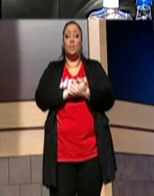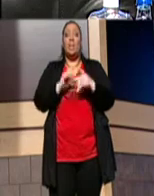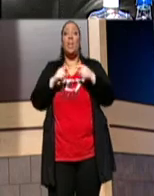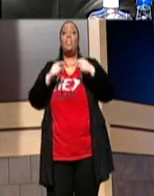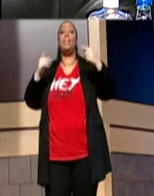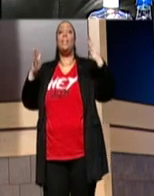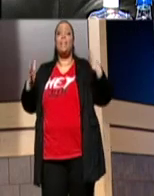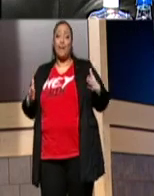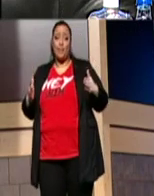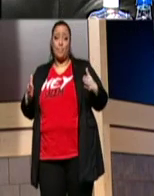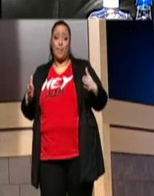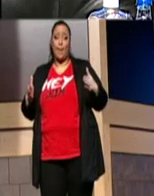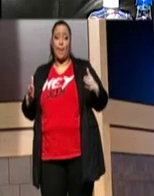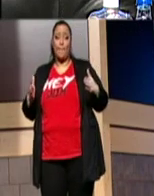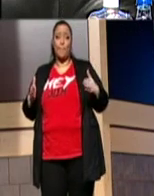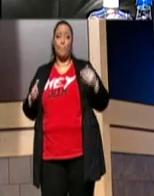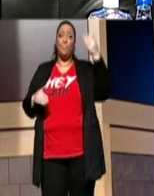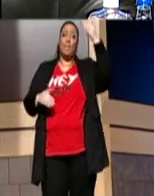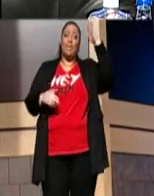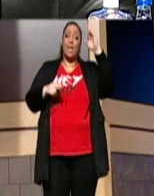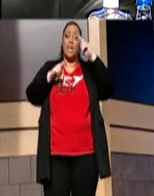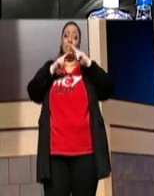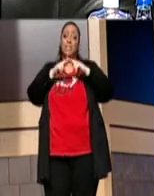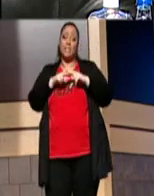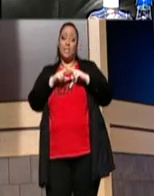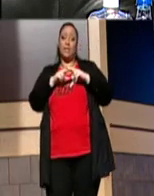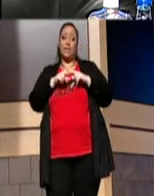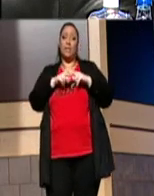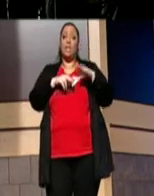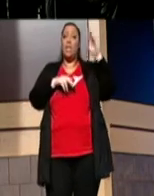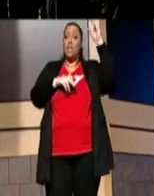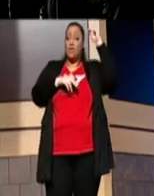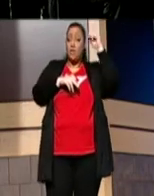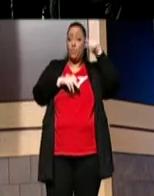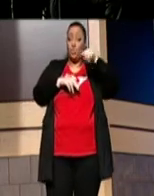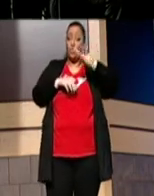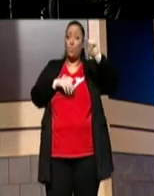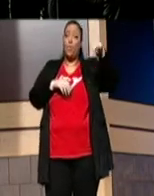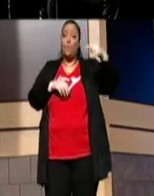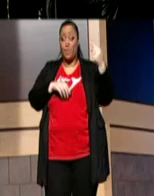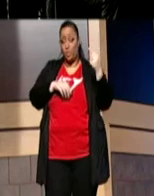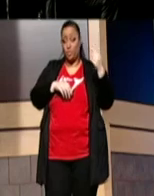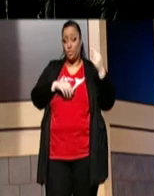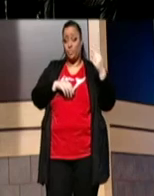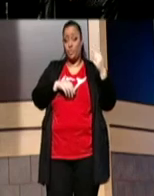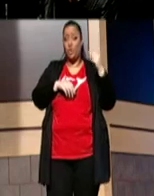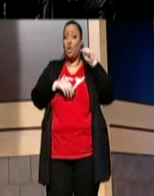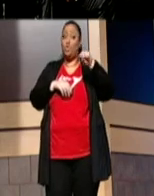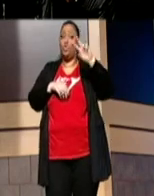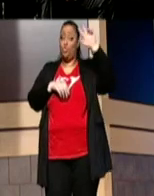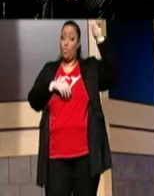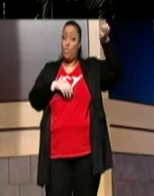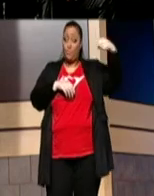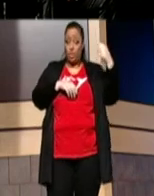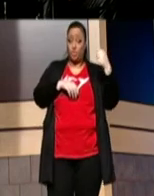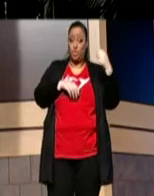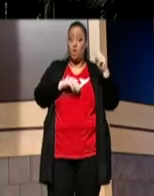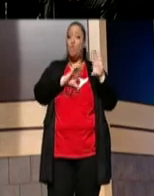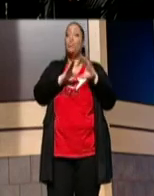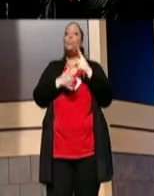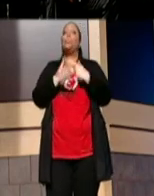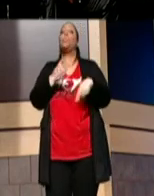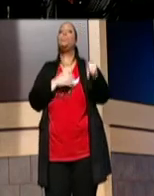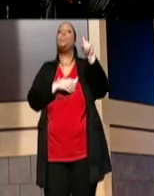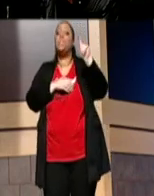enemy, God sits there and says, devil, you go first. God always says that. Mm-hmm. You go first. You do what you got